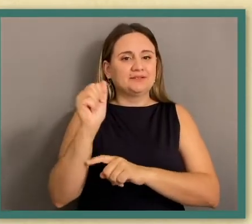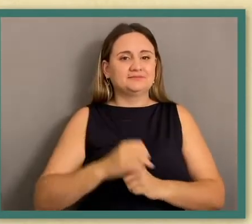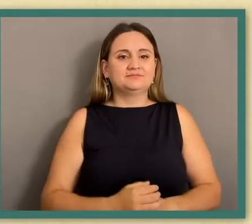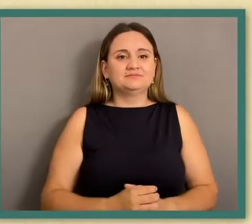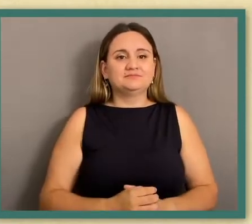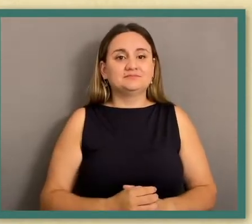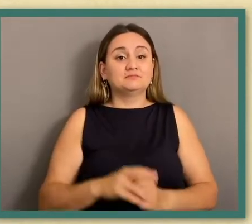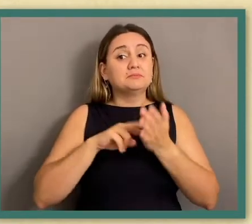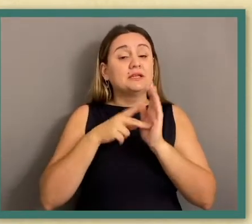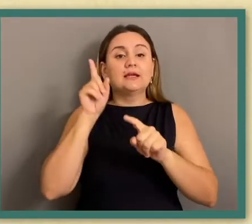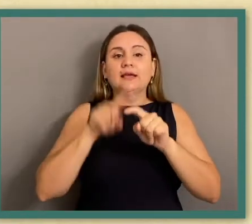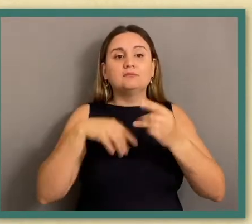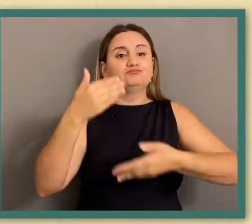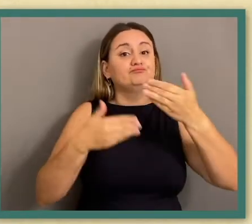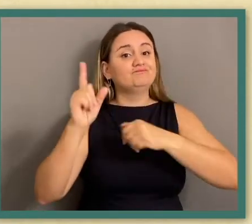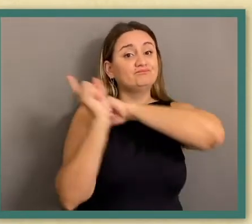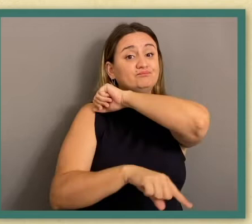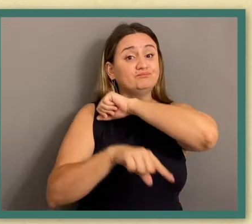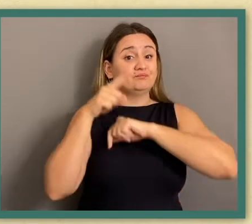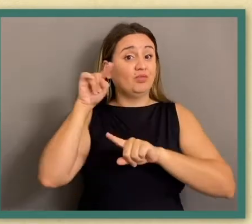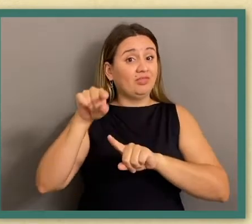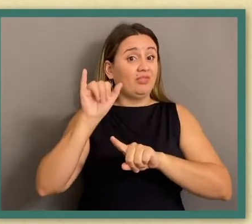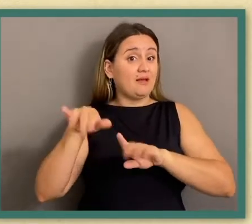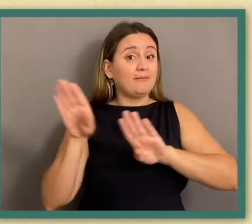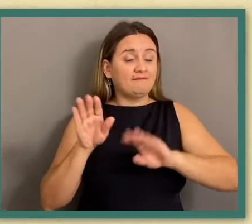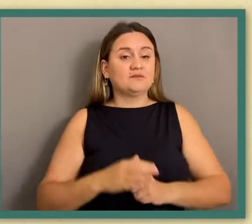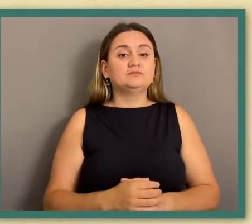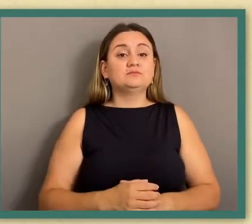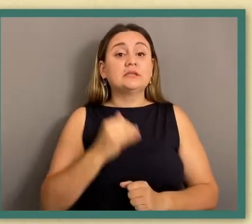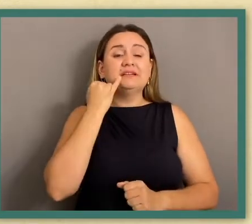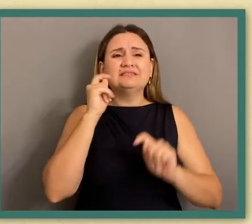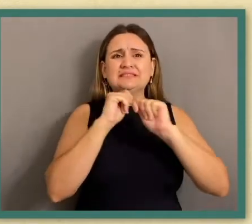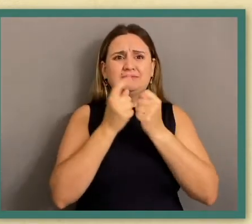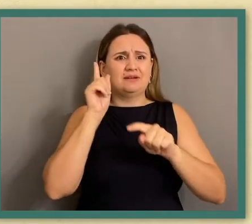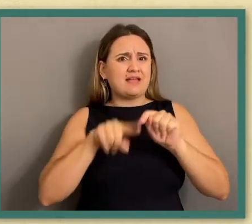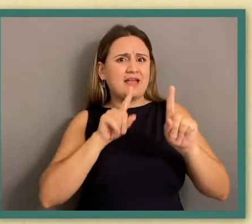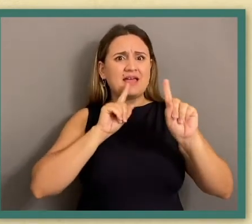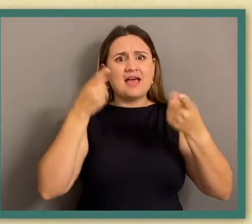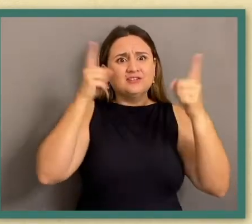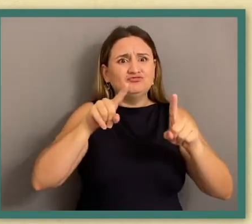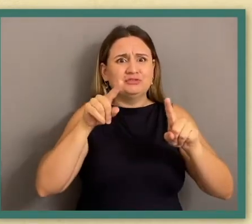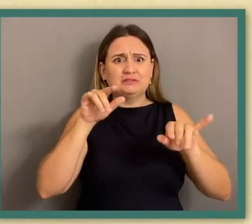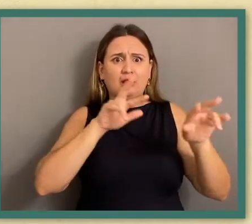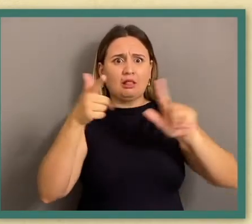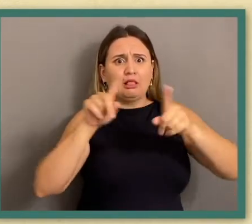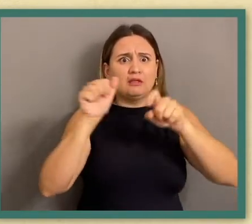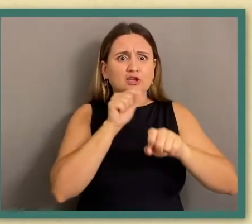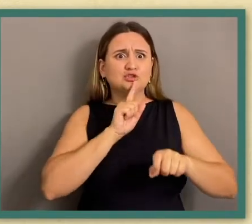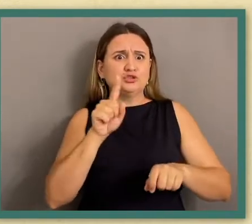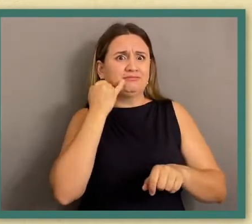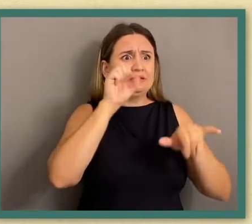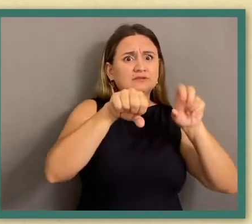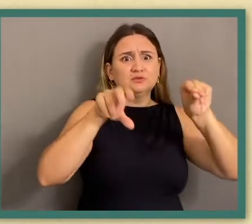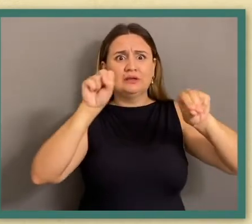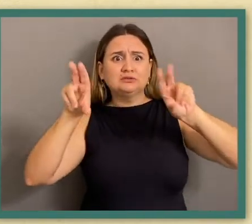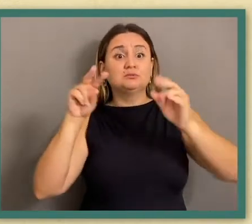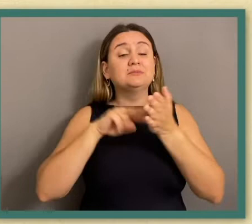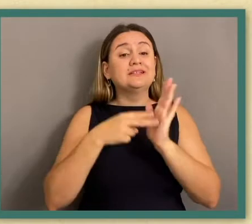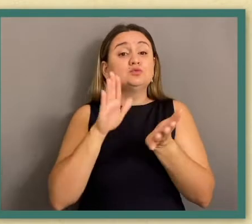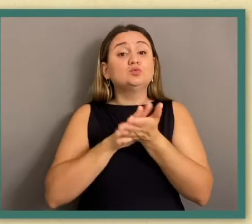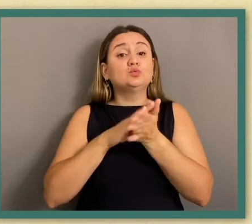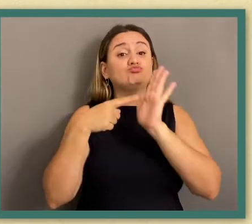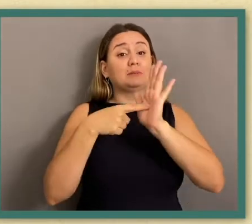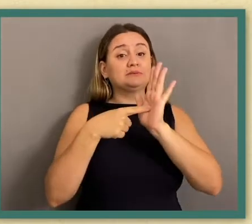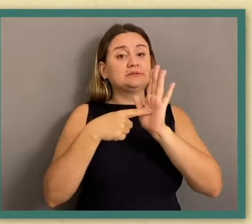their disability and they cannot be further disciplined for it. If the team is unable to agree unanimously on either of these questions, the